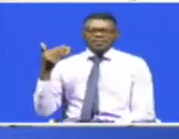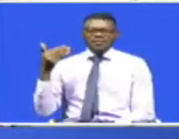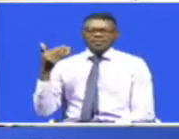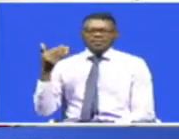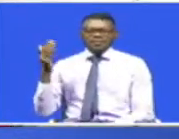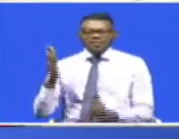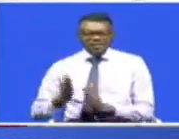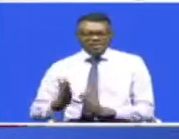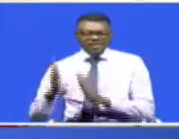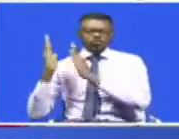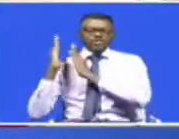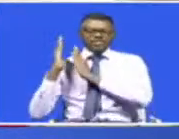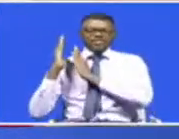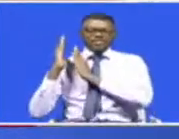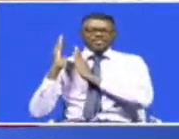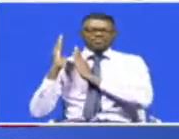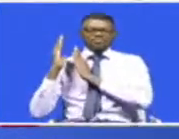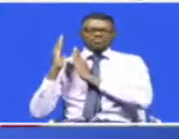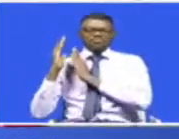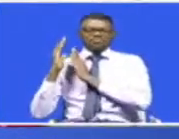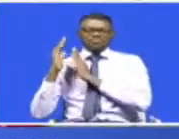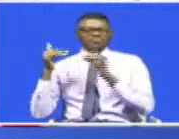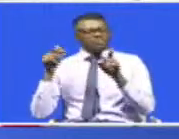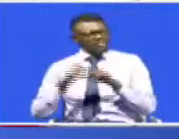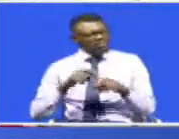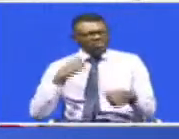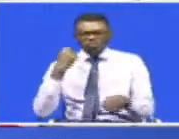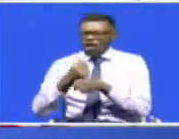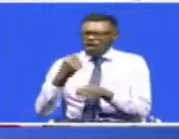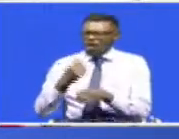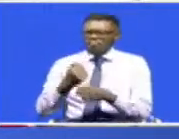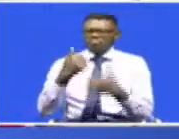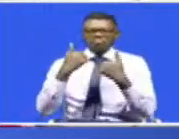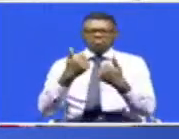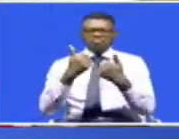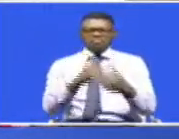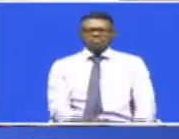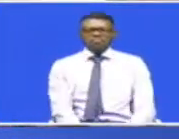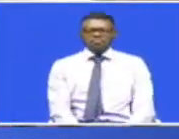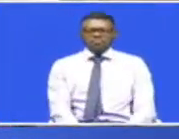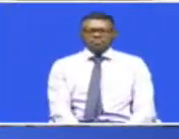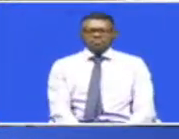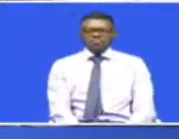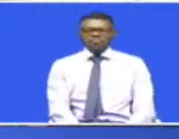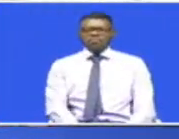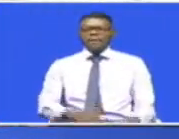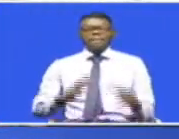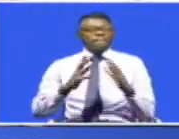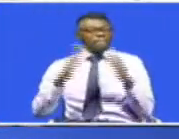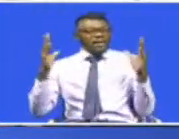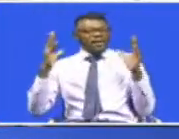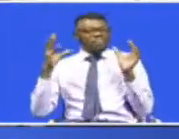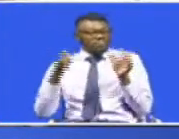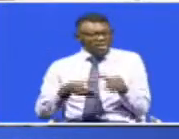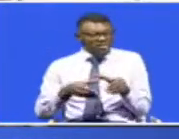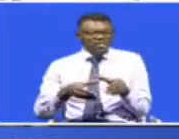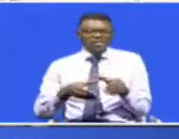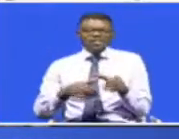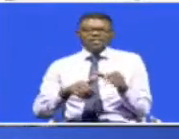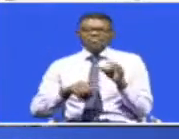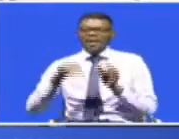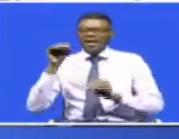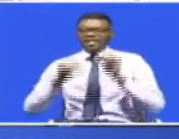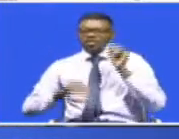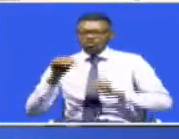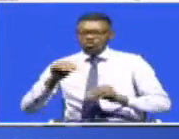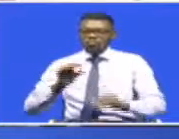in security, in performance, in major parties, elections in the continent